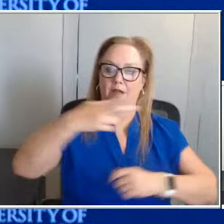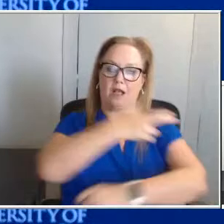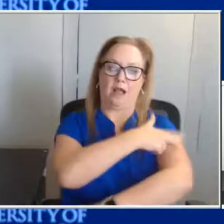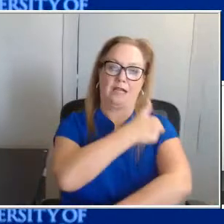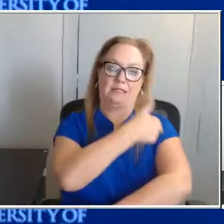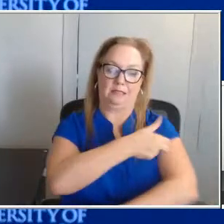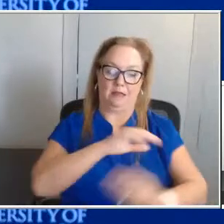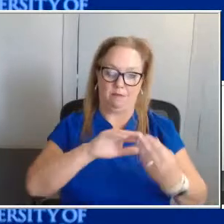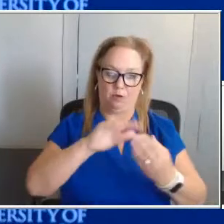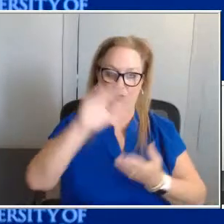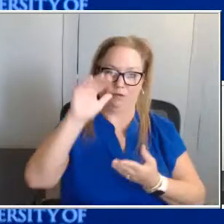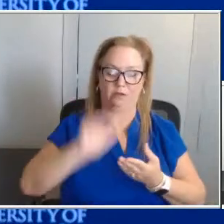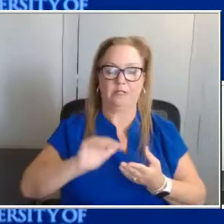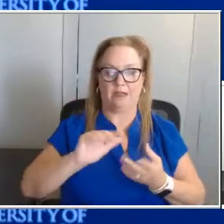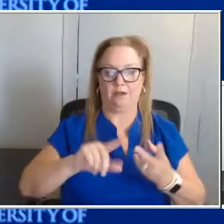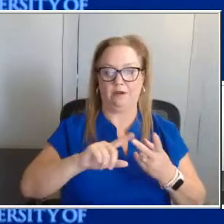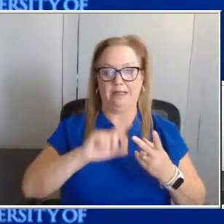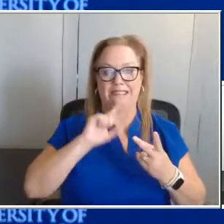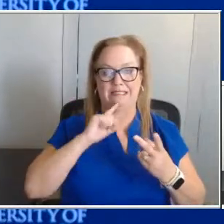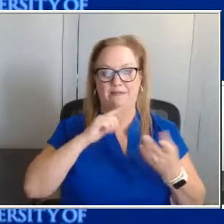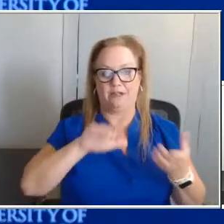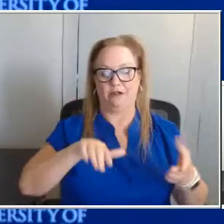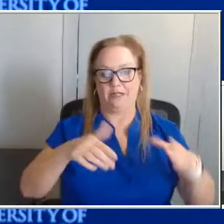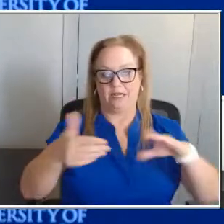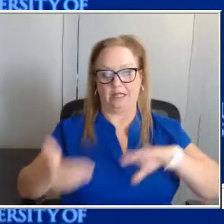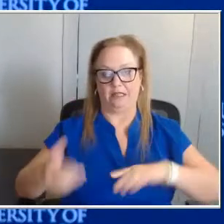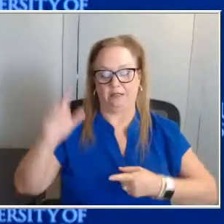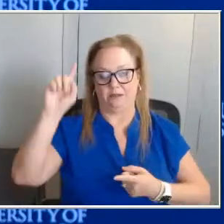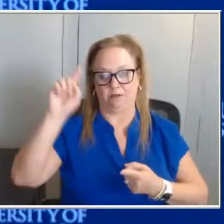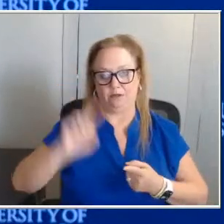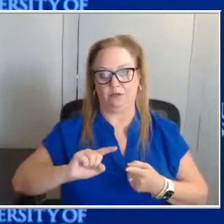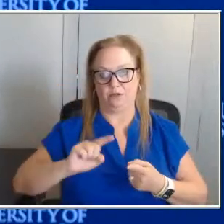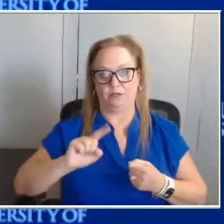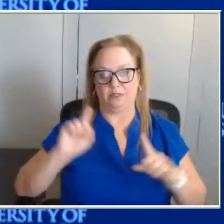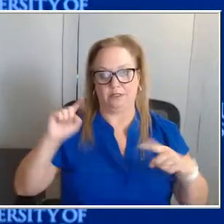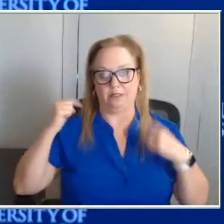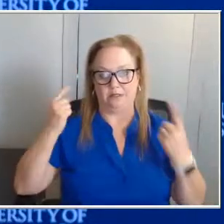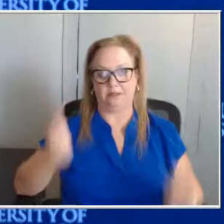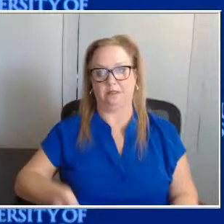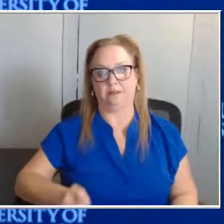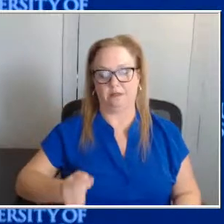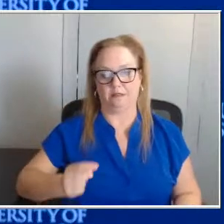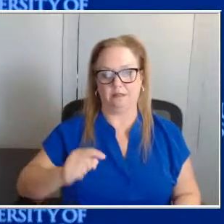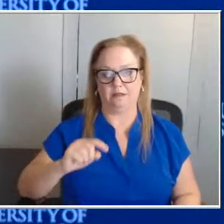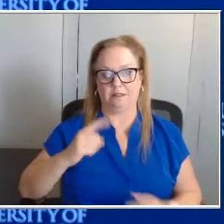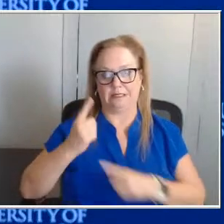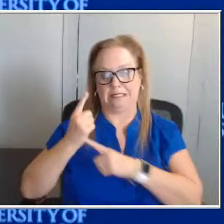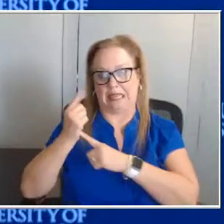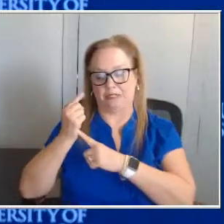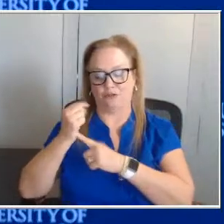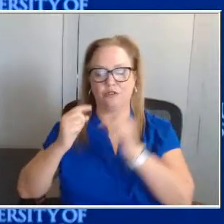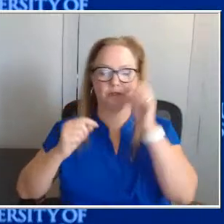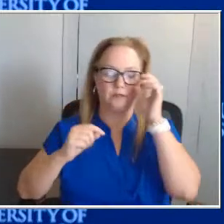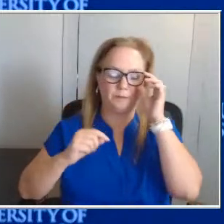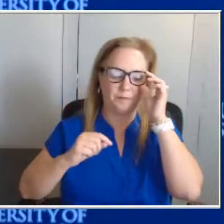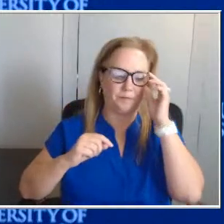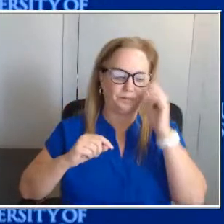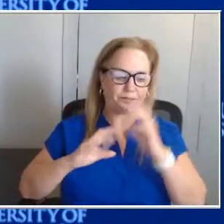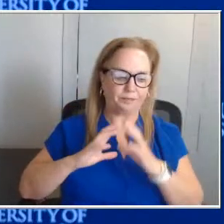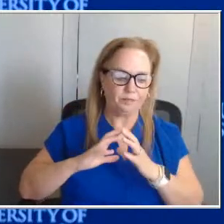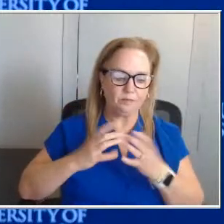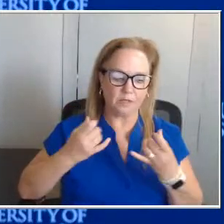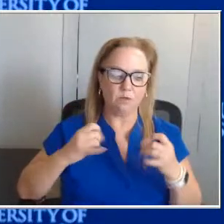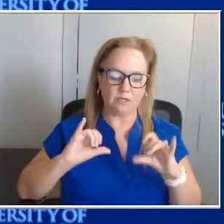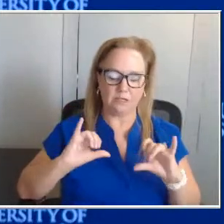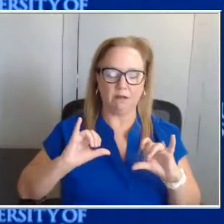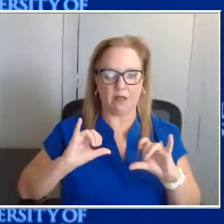severe disease, and death has been significantly reduced since even a year ago. But we still have a long way to